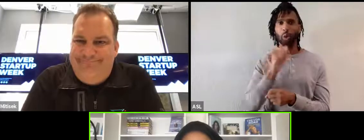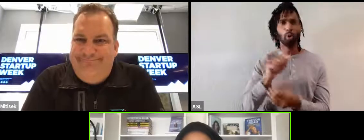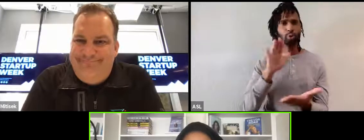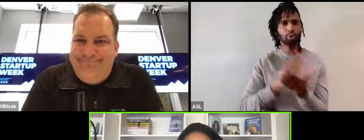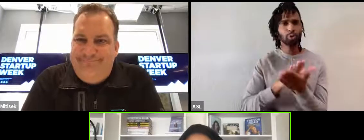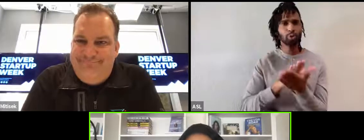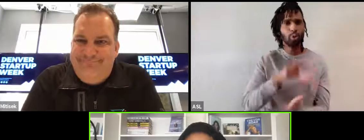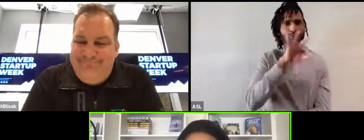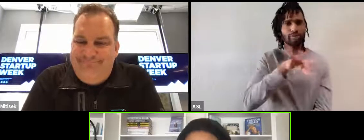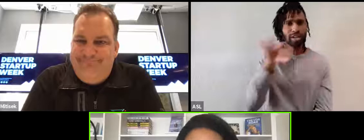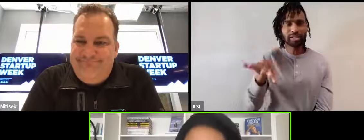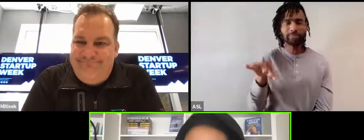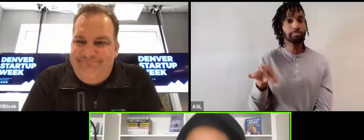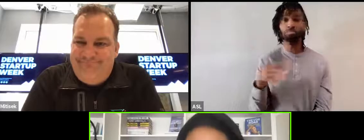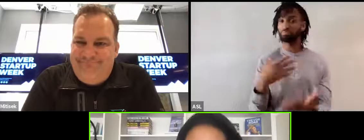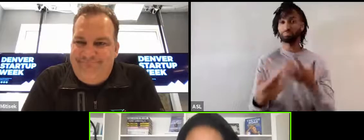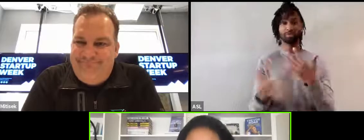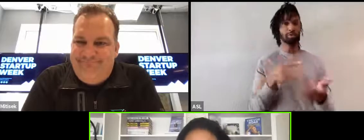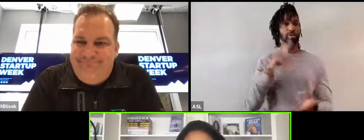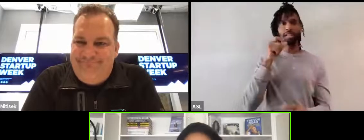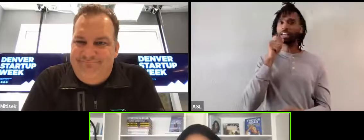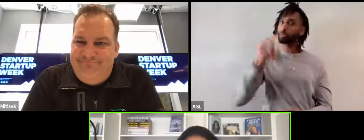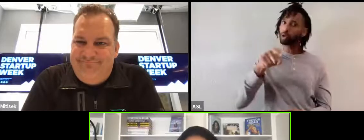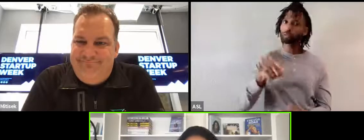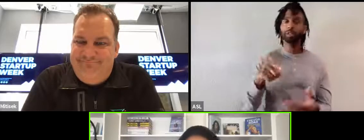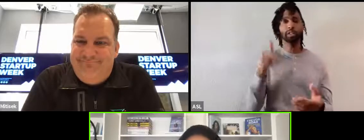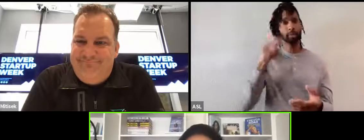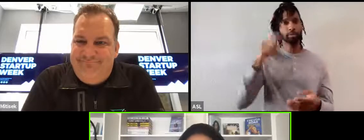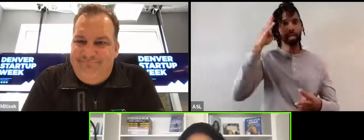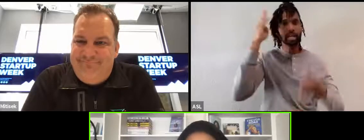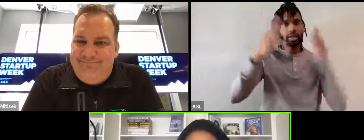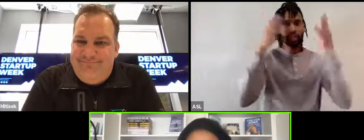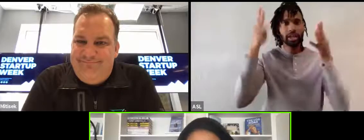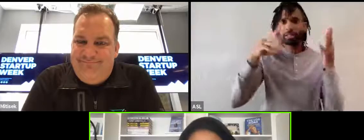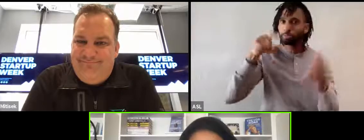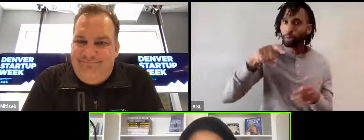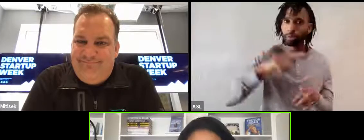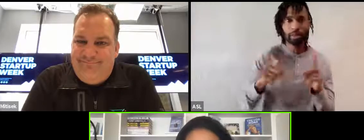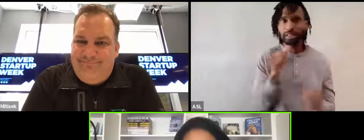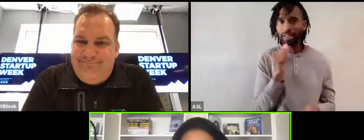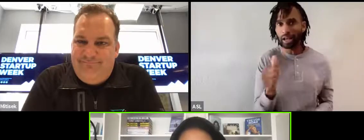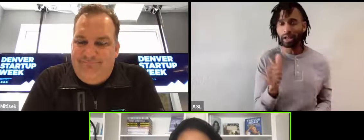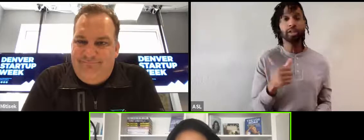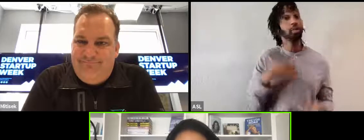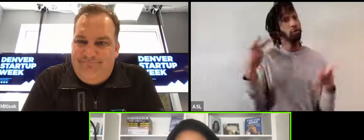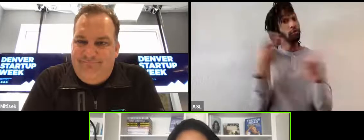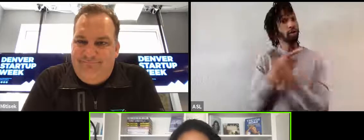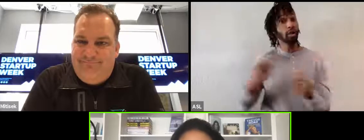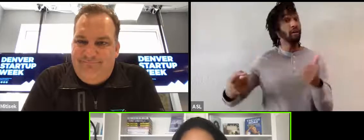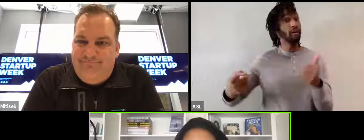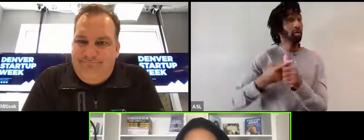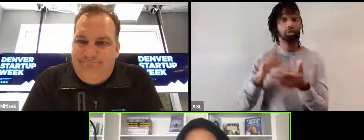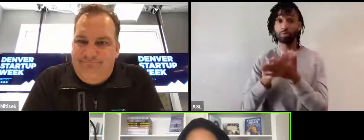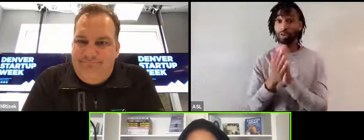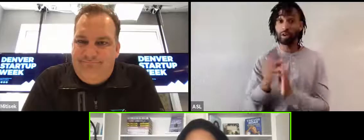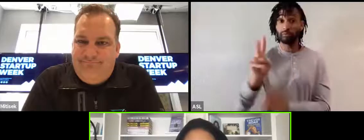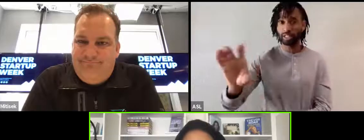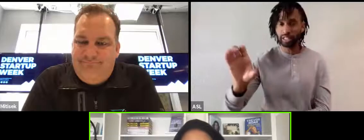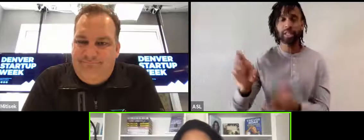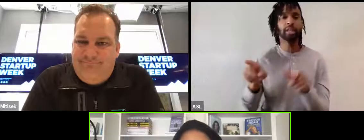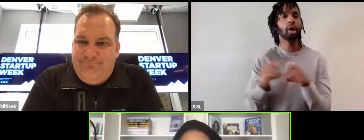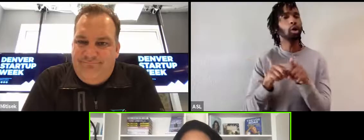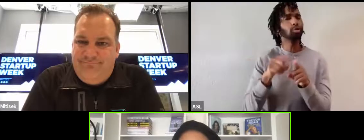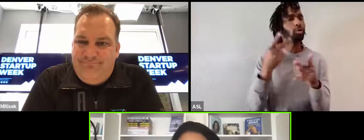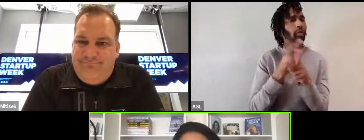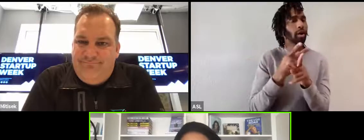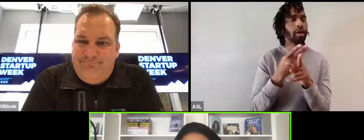know, even though it's supposed to be innovative. So I would say, figure out if you want to be a VC, and then also figure out, hey, if I do,